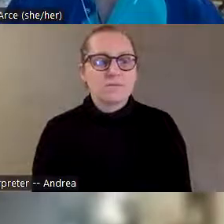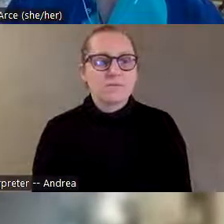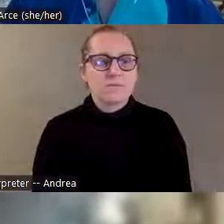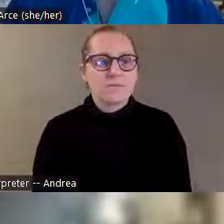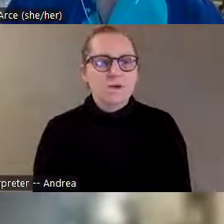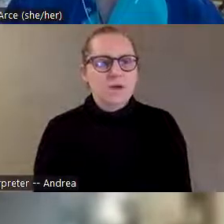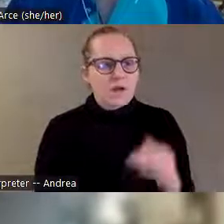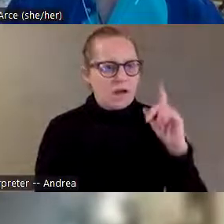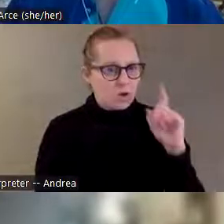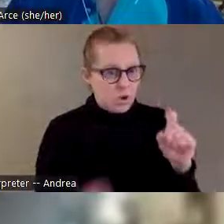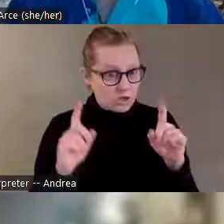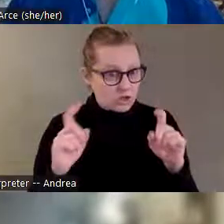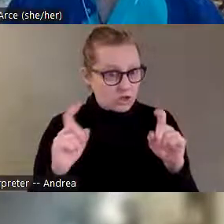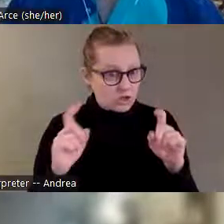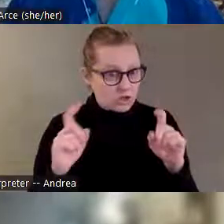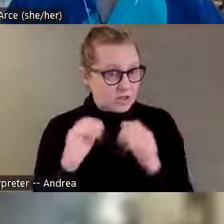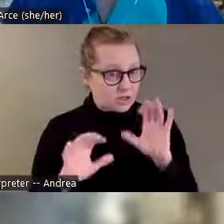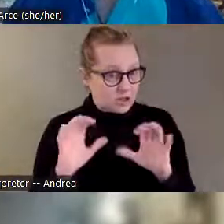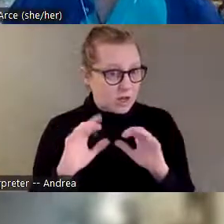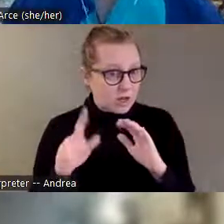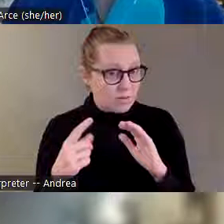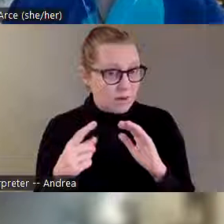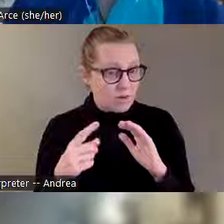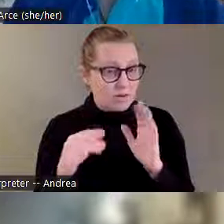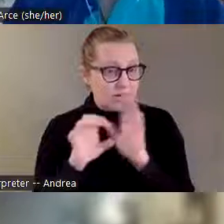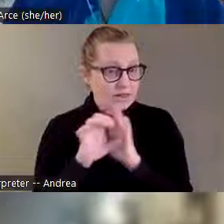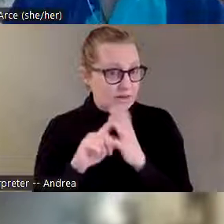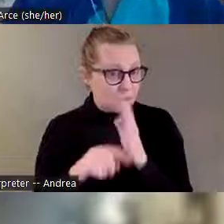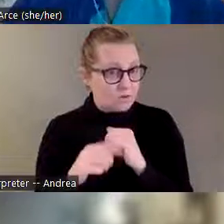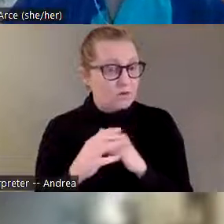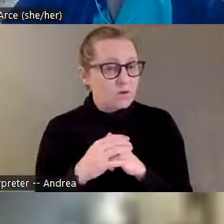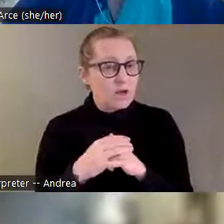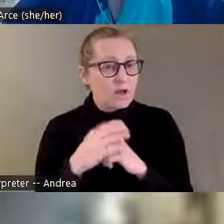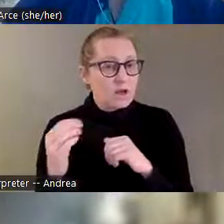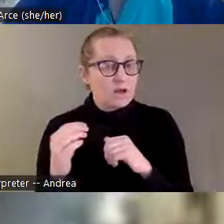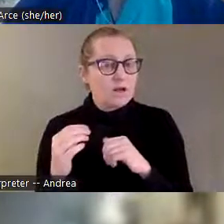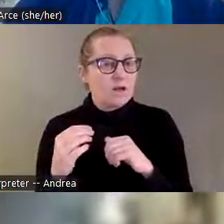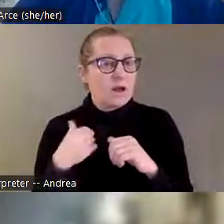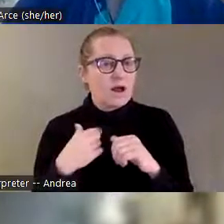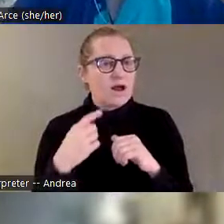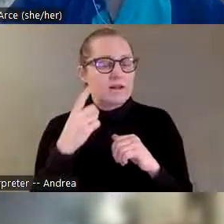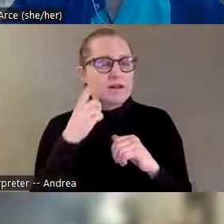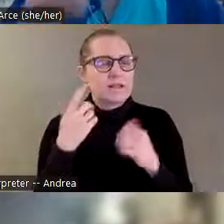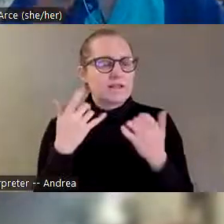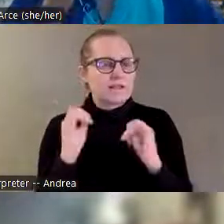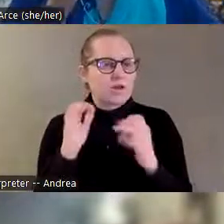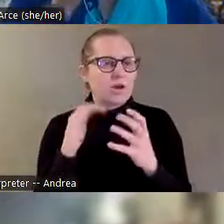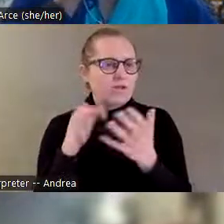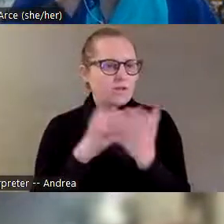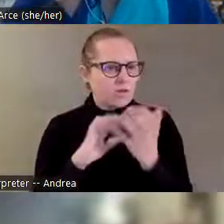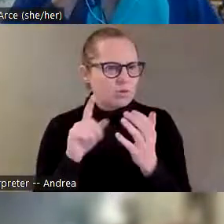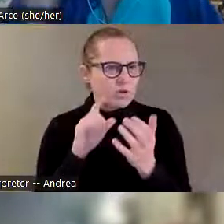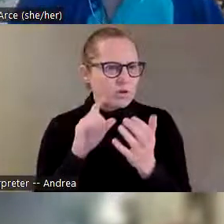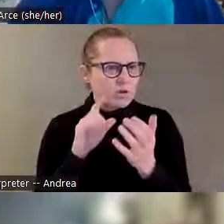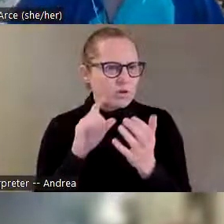And questions that were raised in the chat about the examples. And what I think there's still confusion about it, and I'd like to address that.